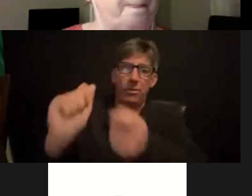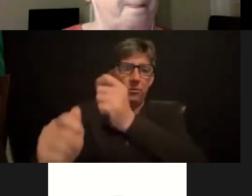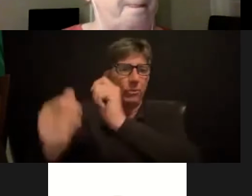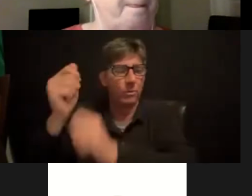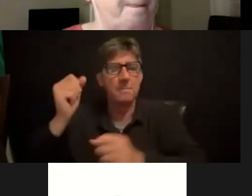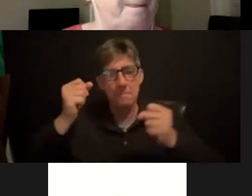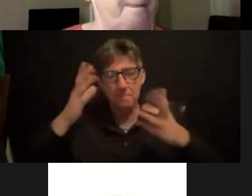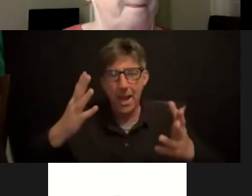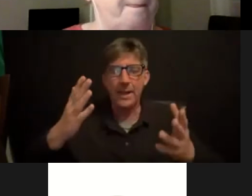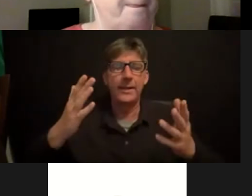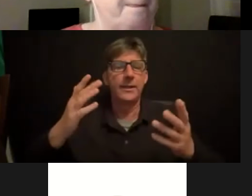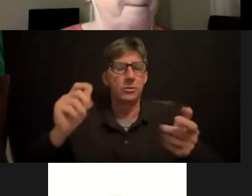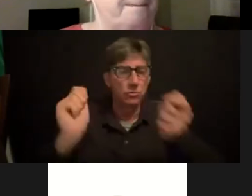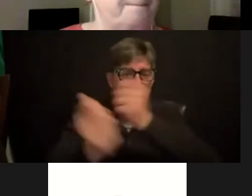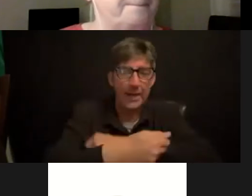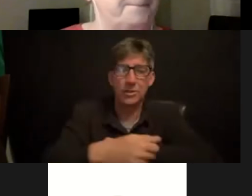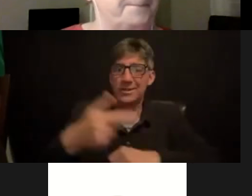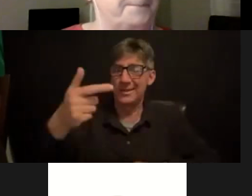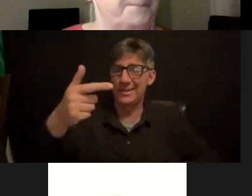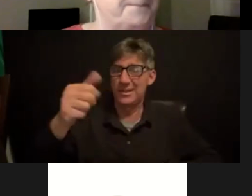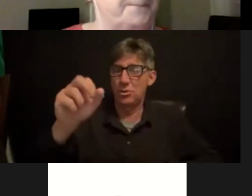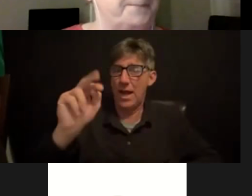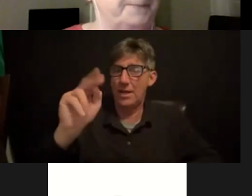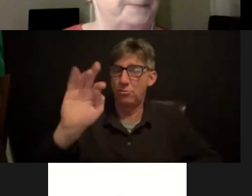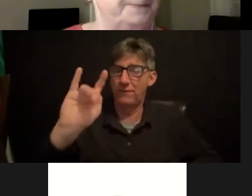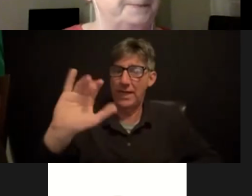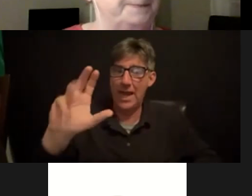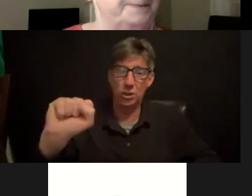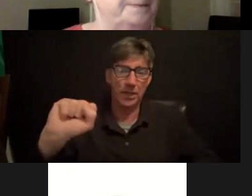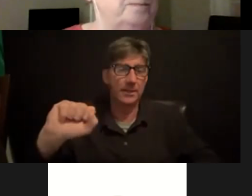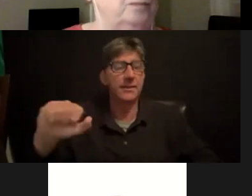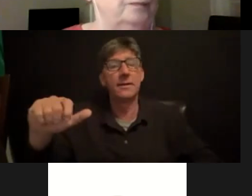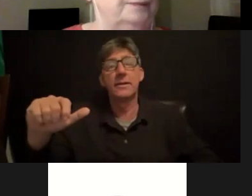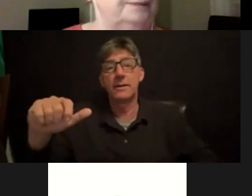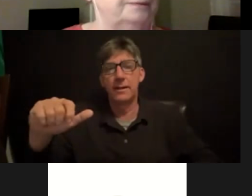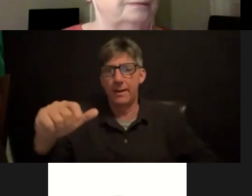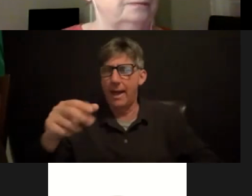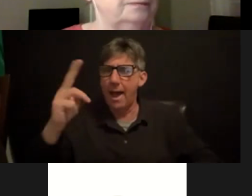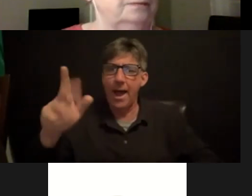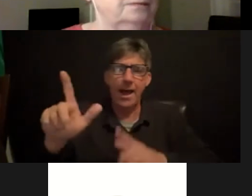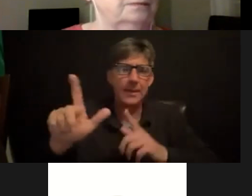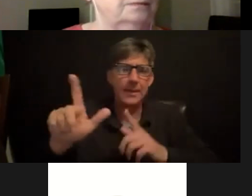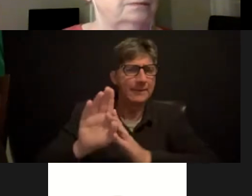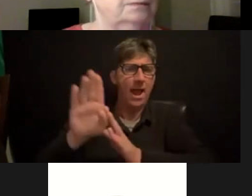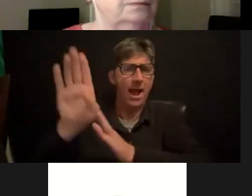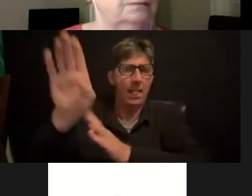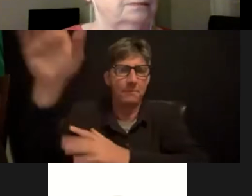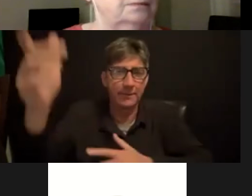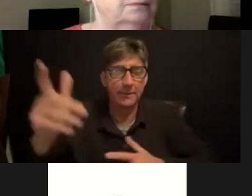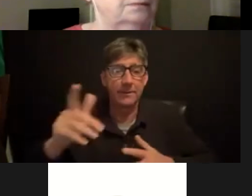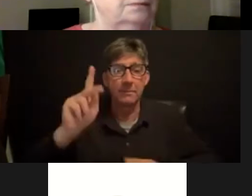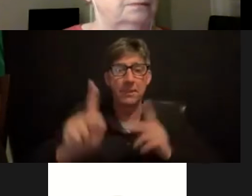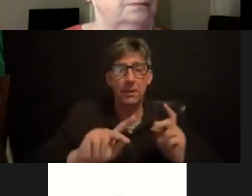gentrification and intense high-speed development. and folks are going to be moving into